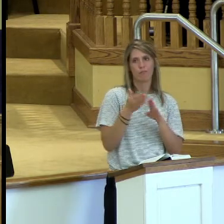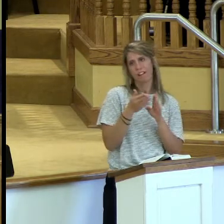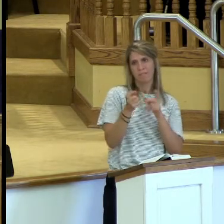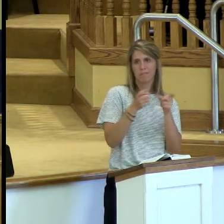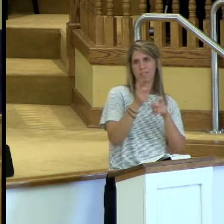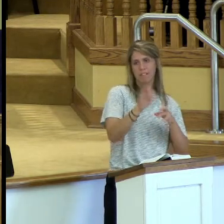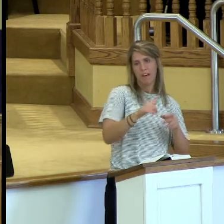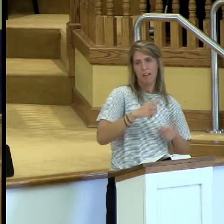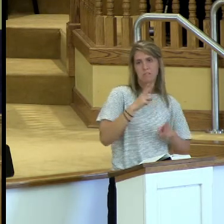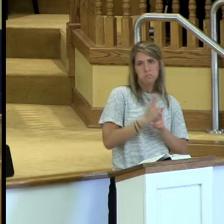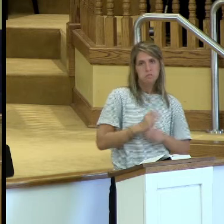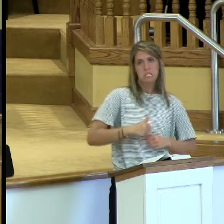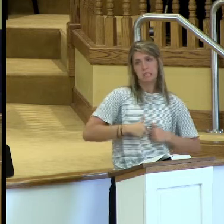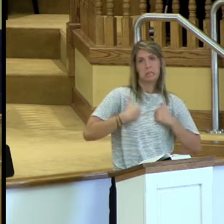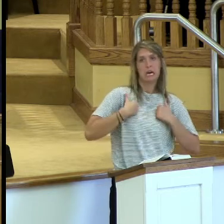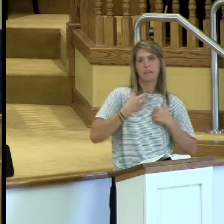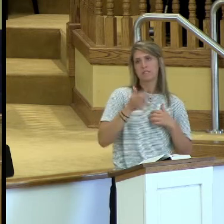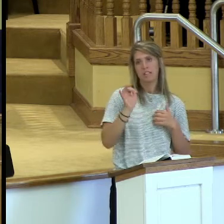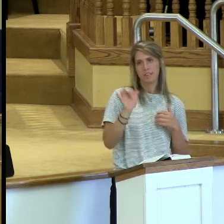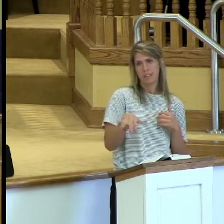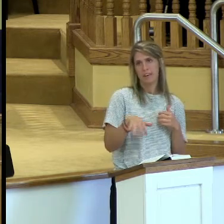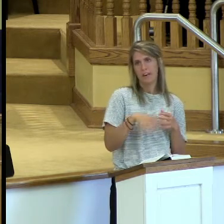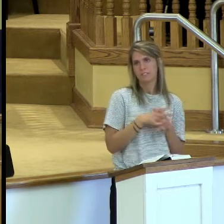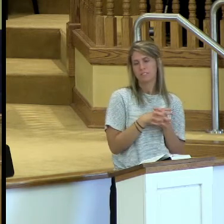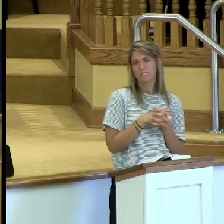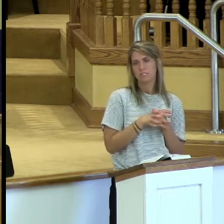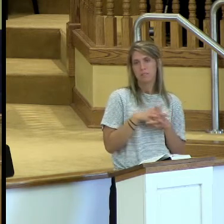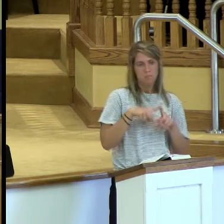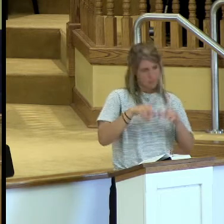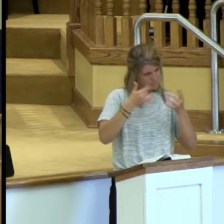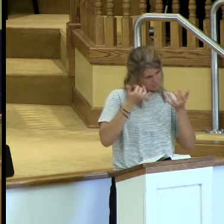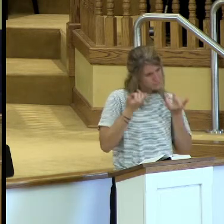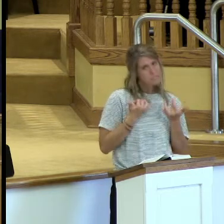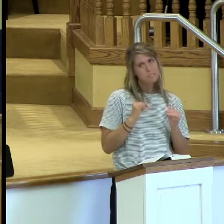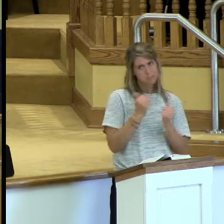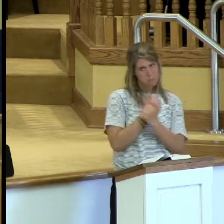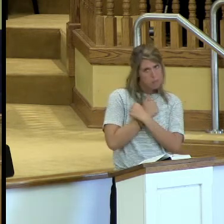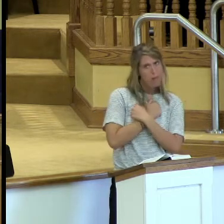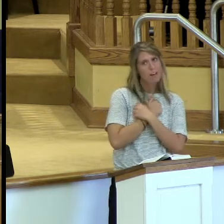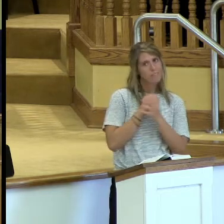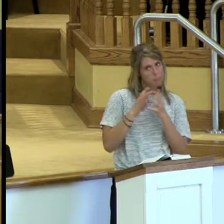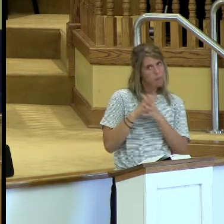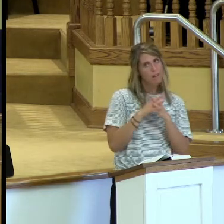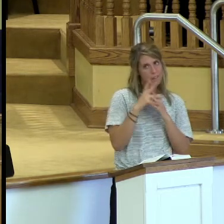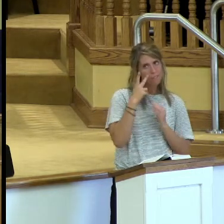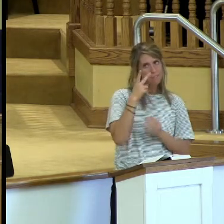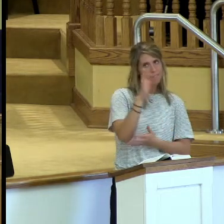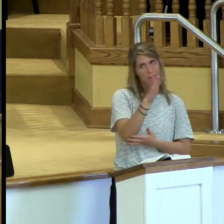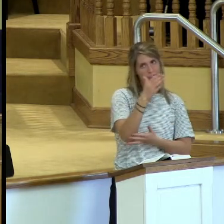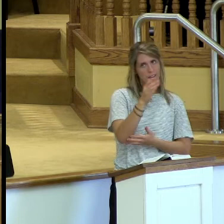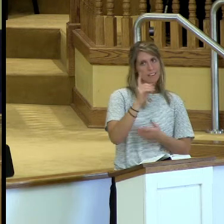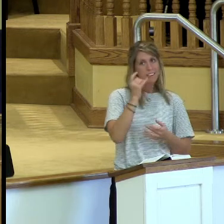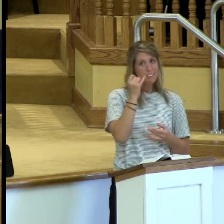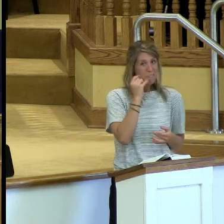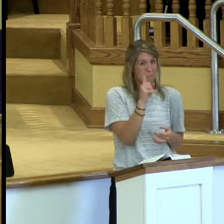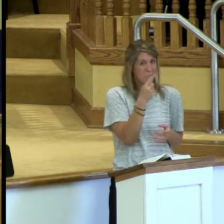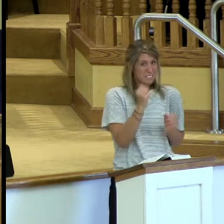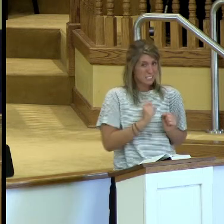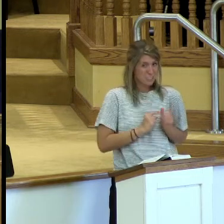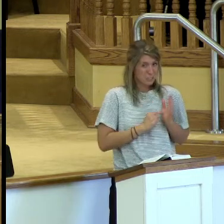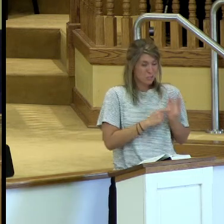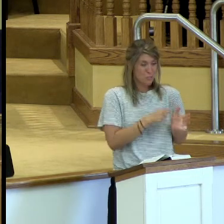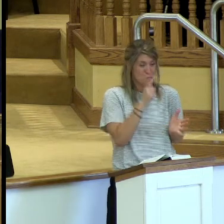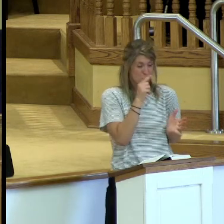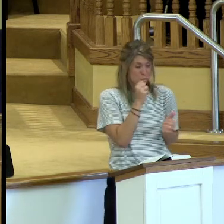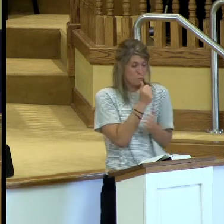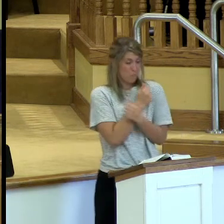to living life like this. But they still love America. If only we could show them who